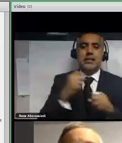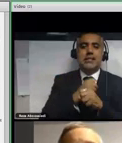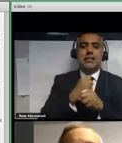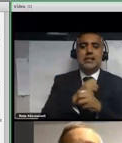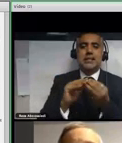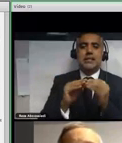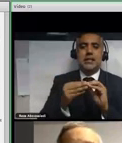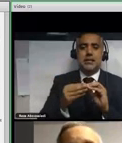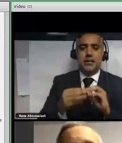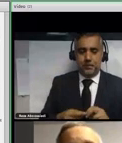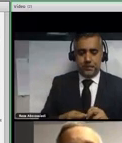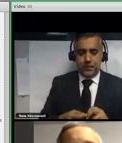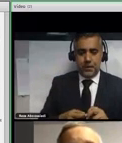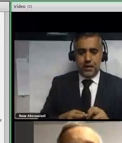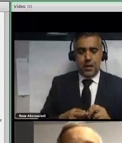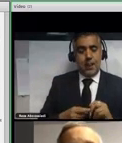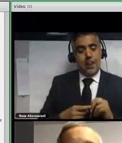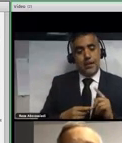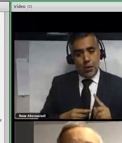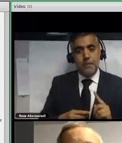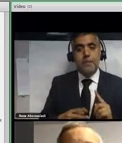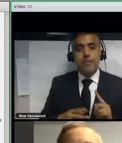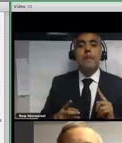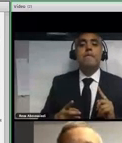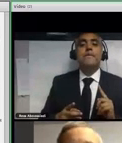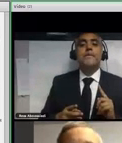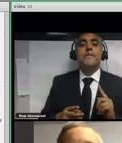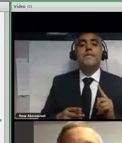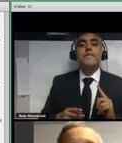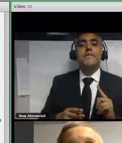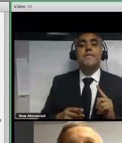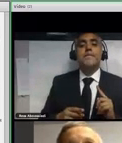So the first